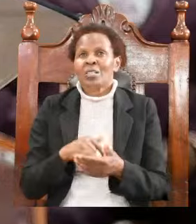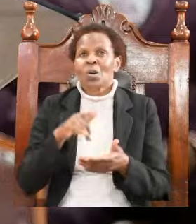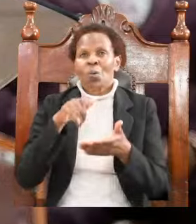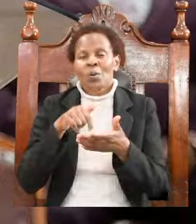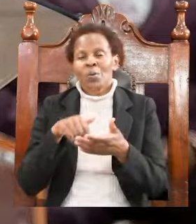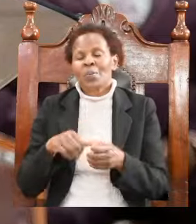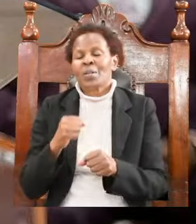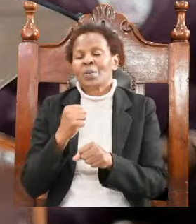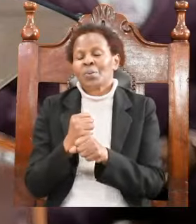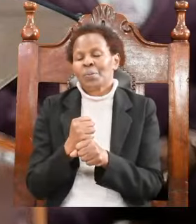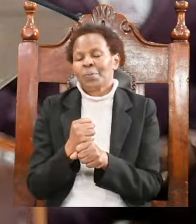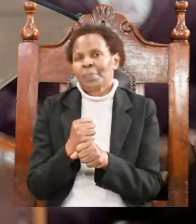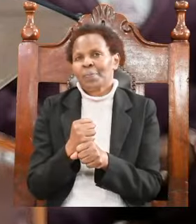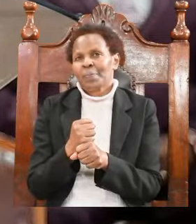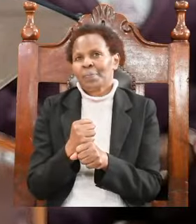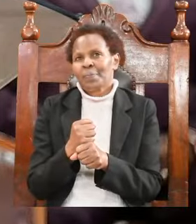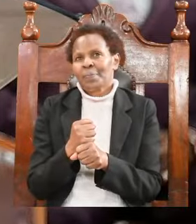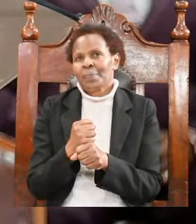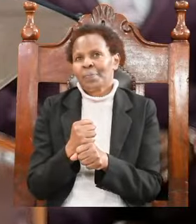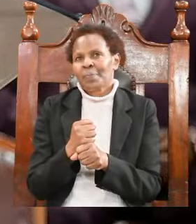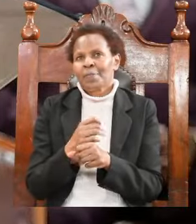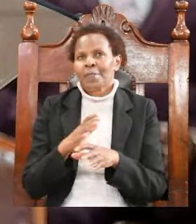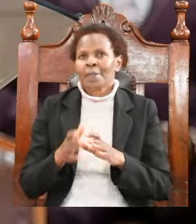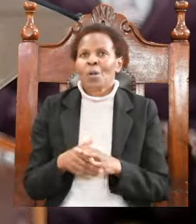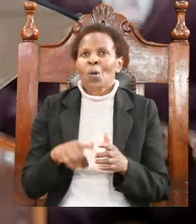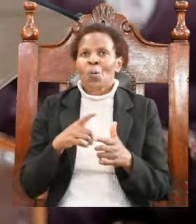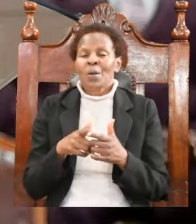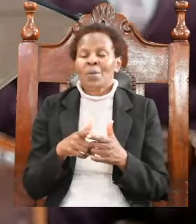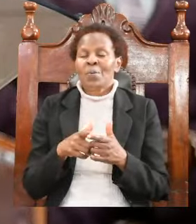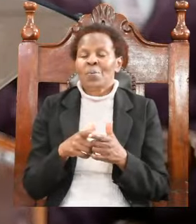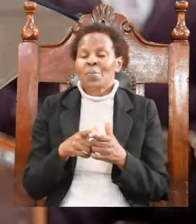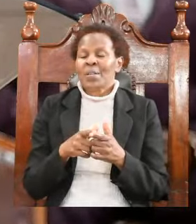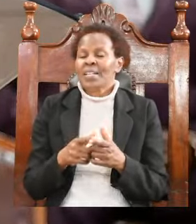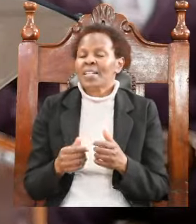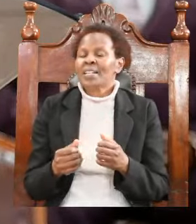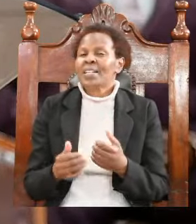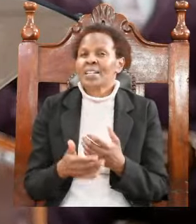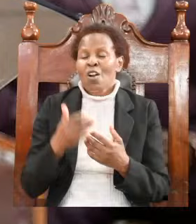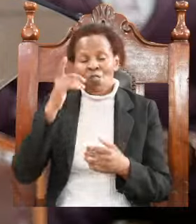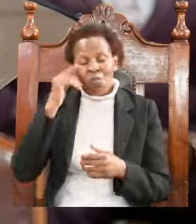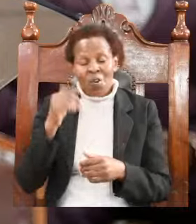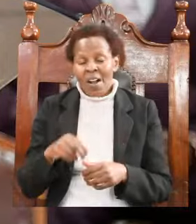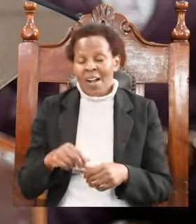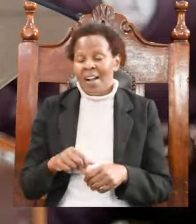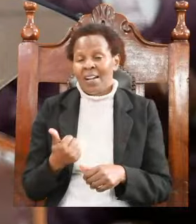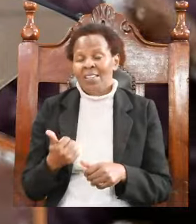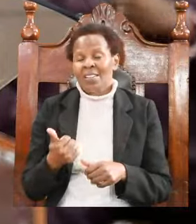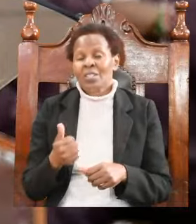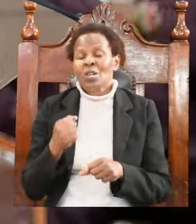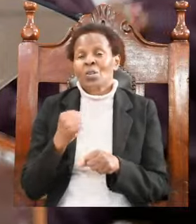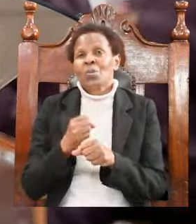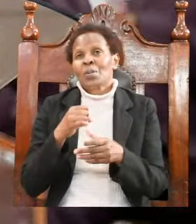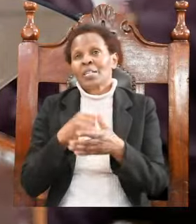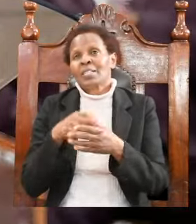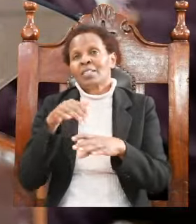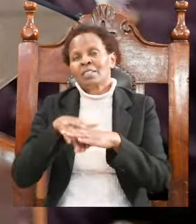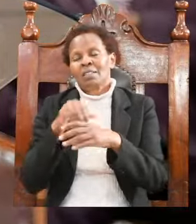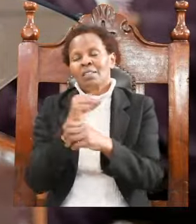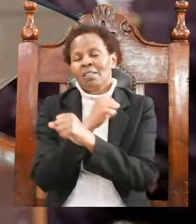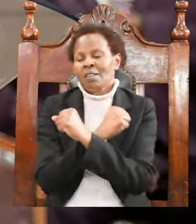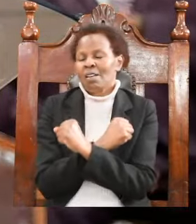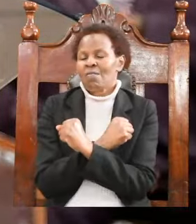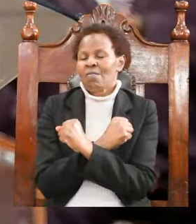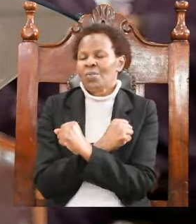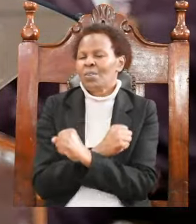we have found ourselves doing. When we correct each other, let us correct each other in love. Let us correct each other